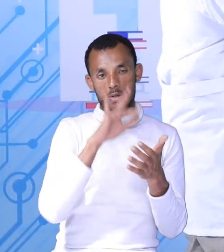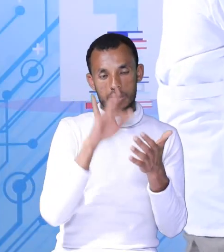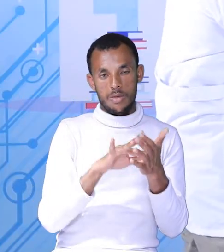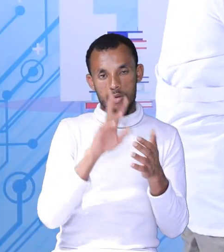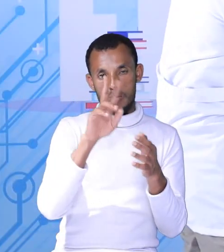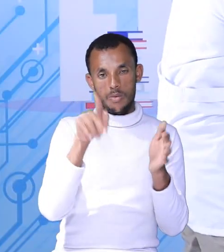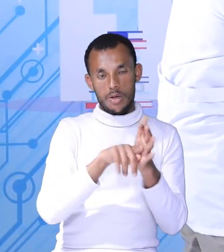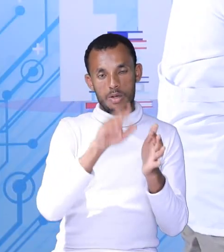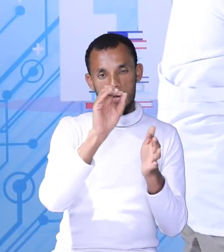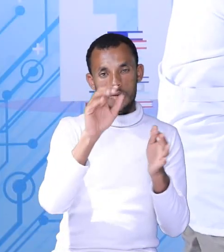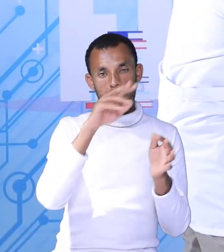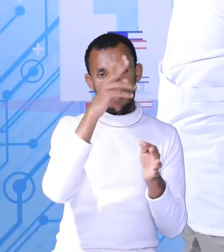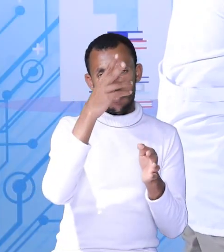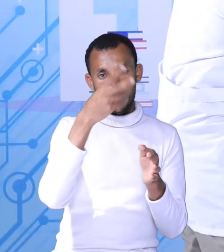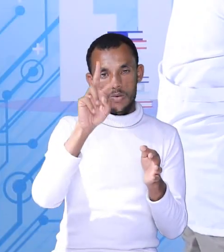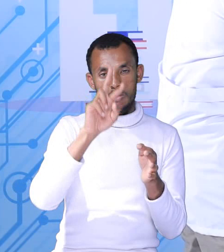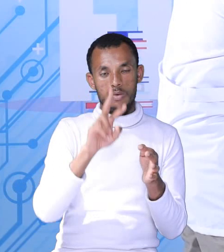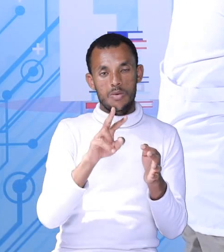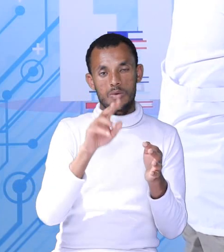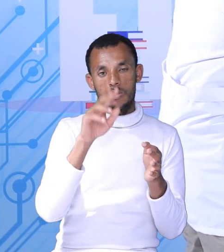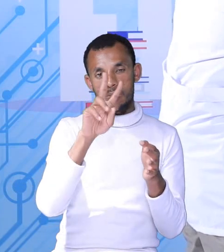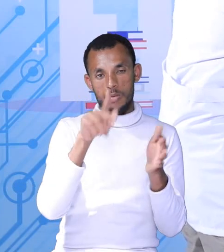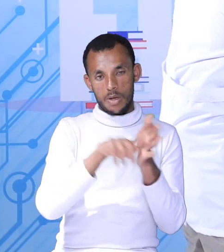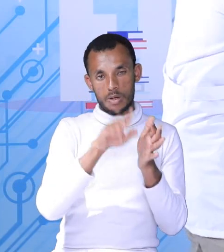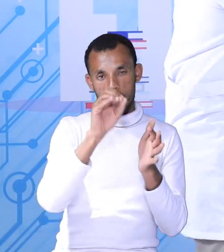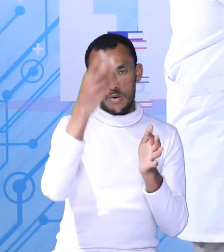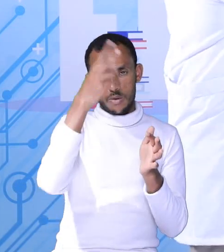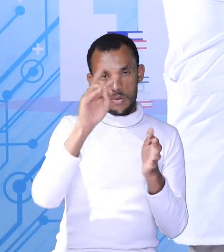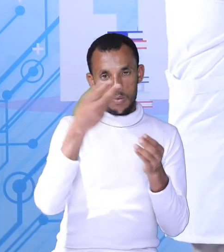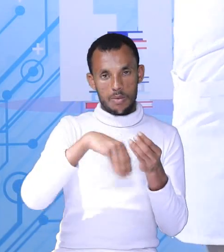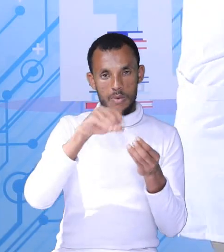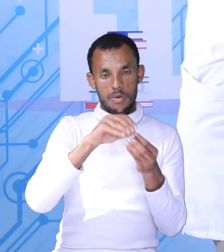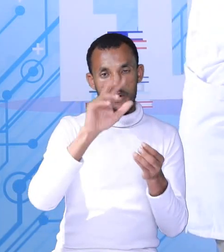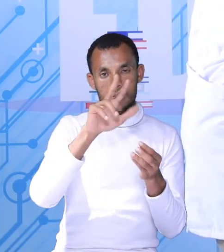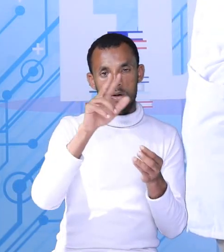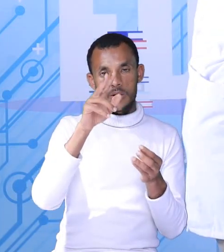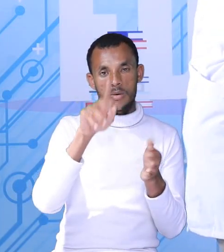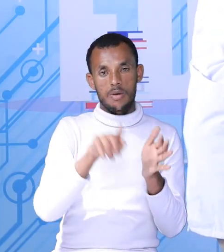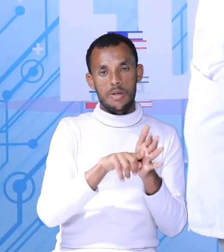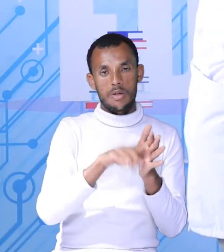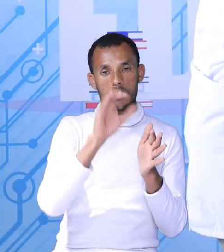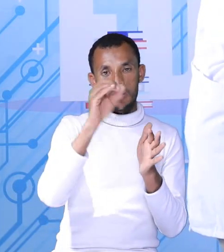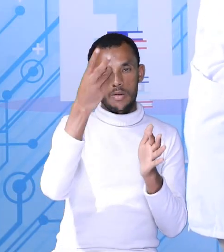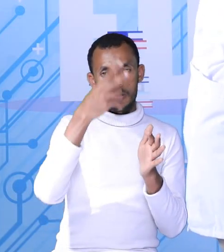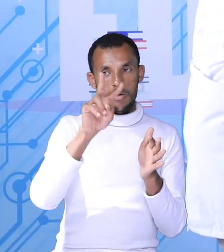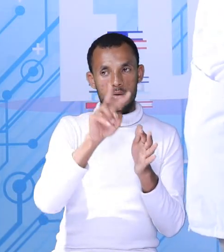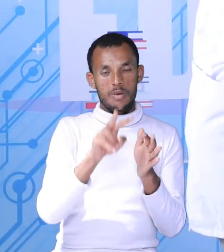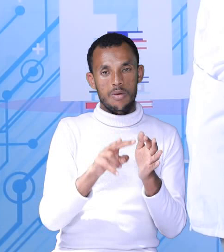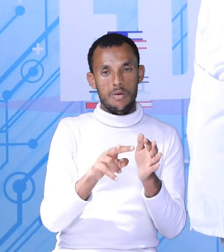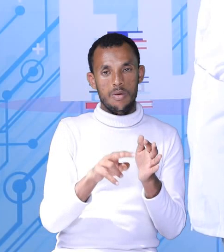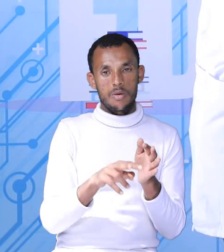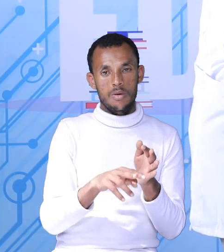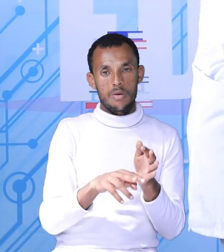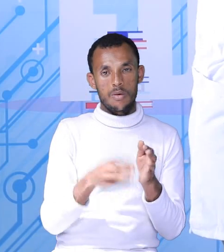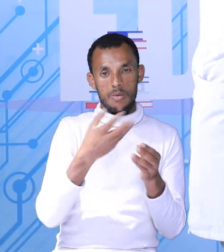minus 0 squared, 2 minus 0 squared, plus 3 minus 0 squared, 3 minus